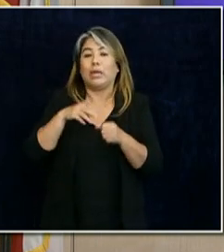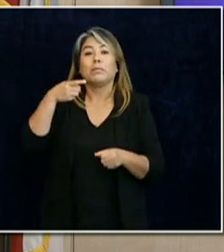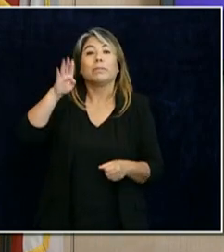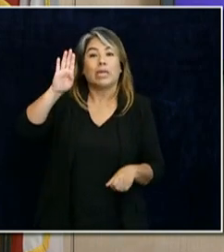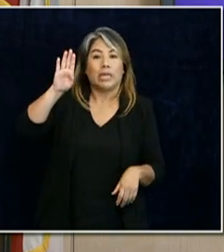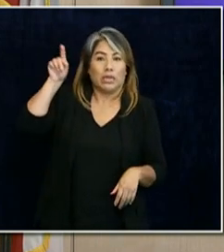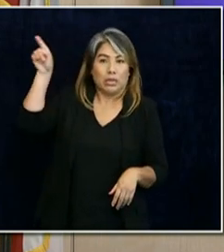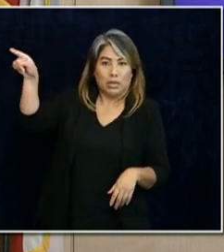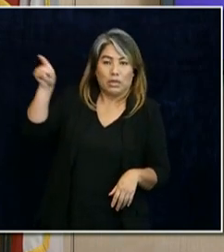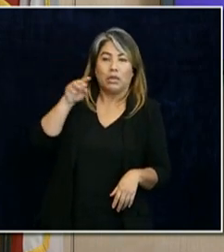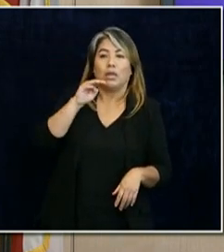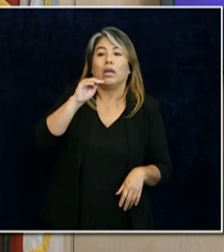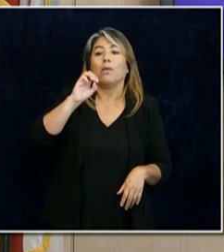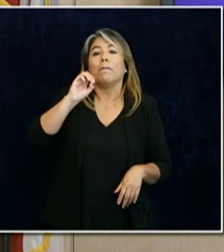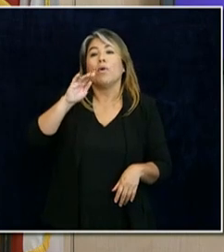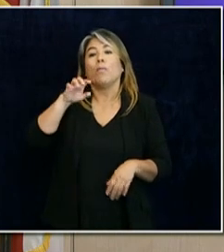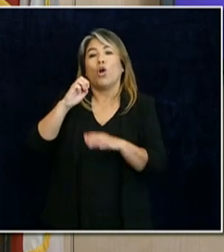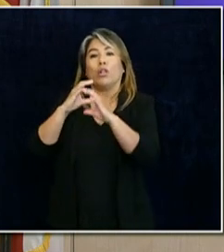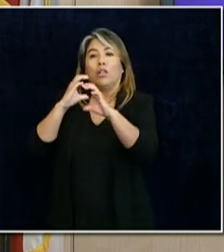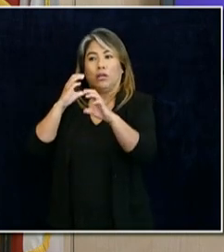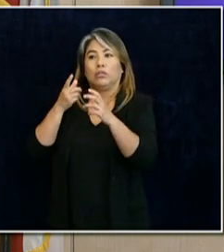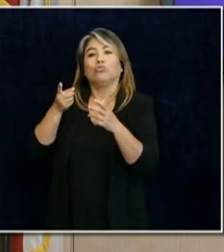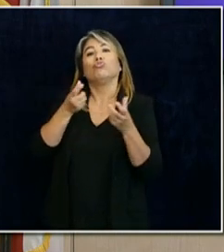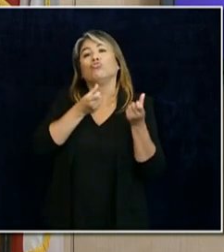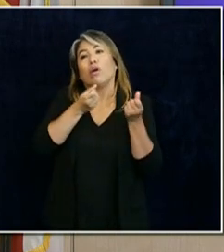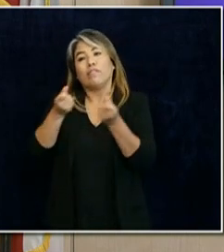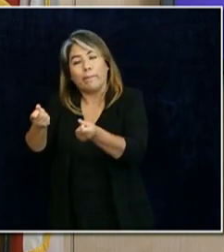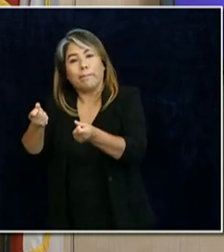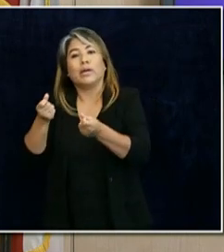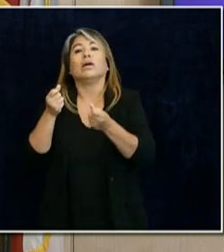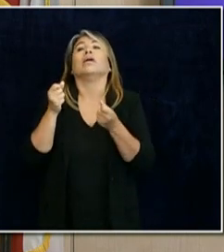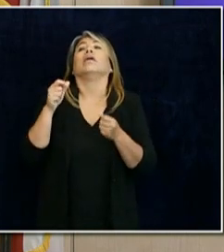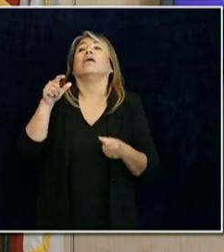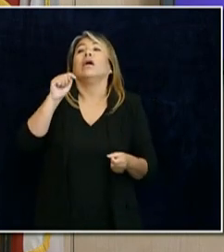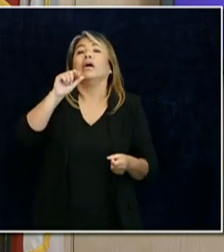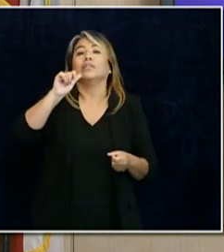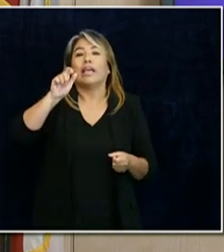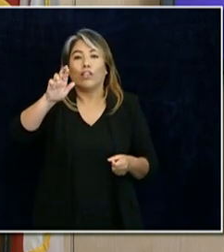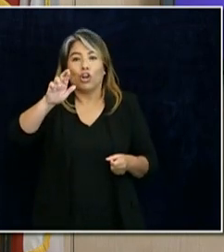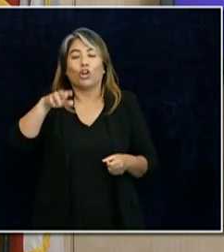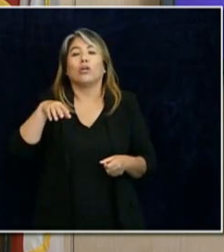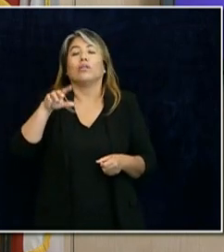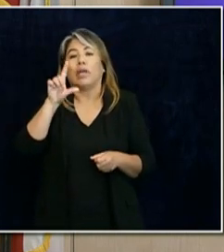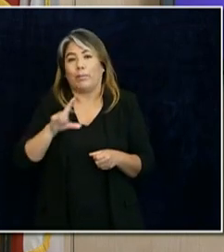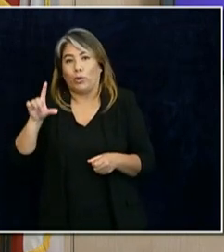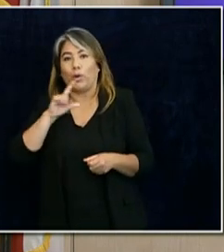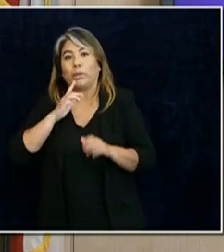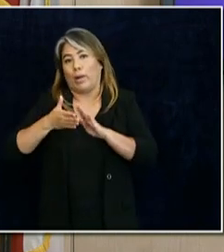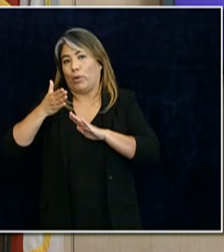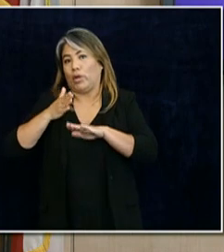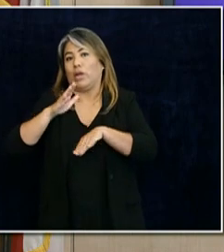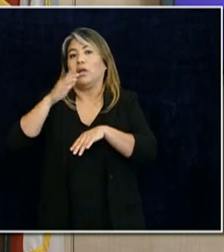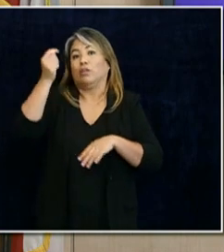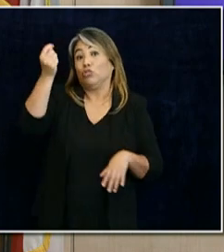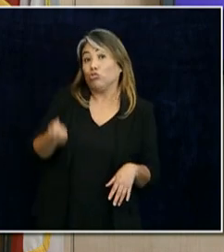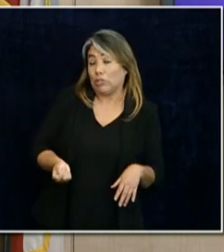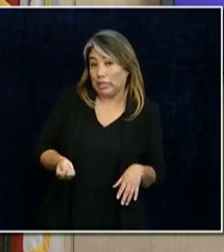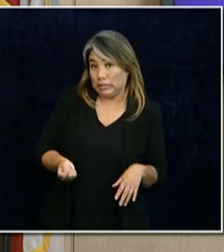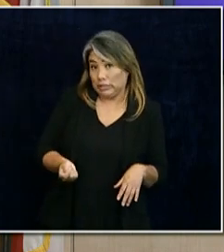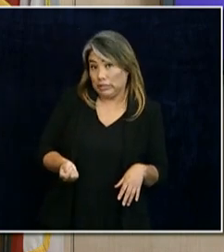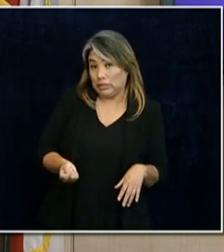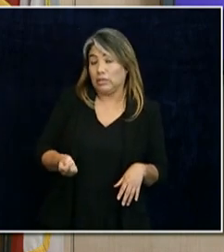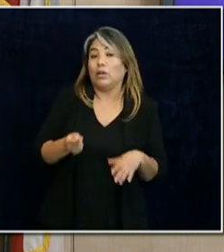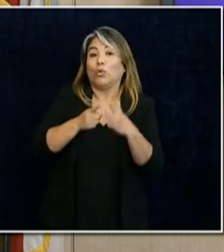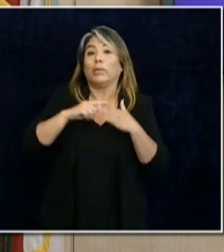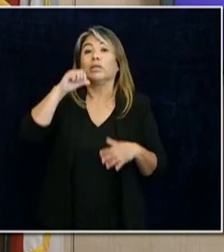Beach, mobile drive-up testing site at the Pacific Beach Taylor Library, and that will be operating on Tuesdays, and that